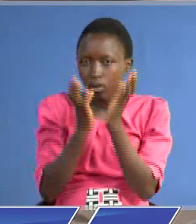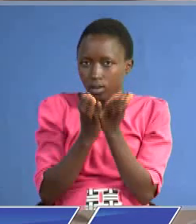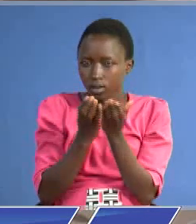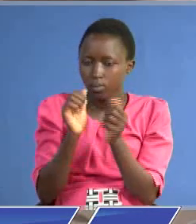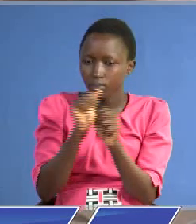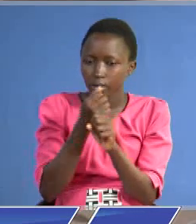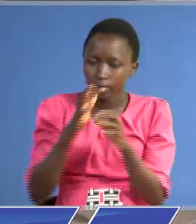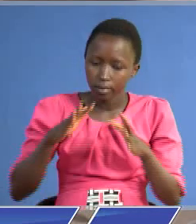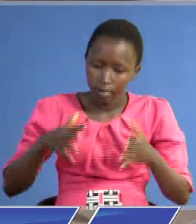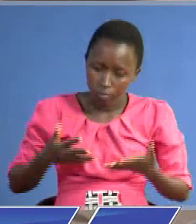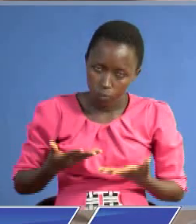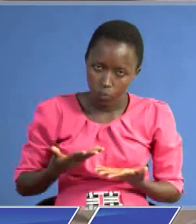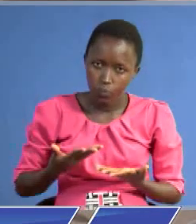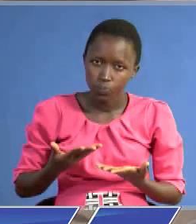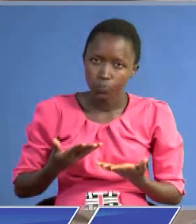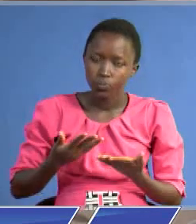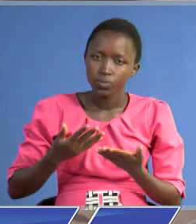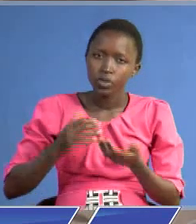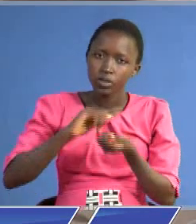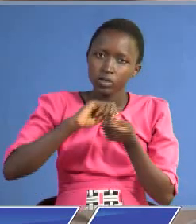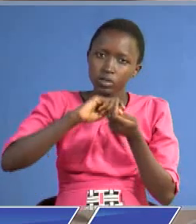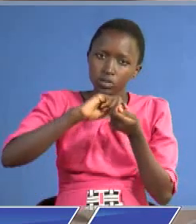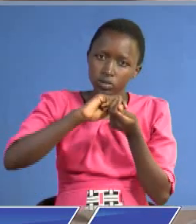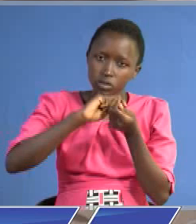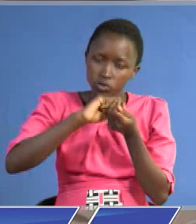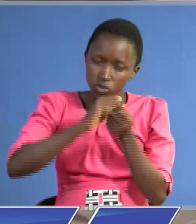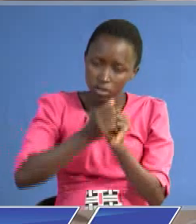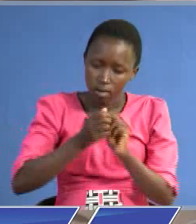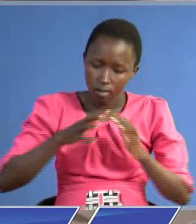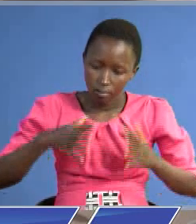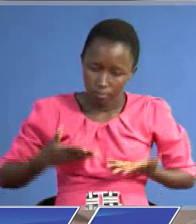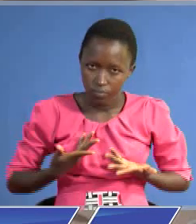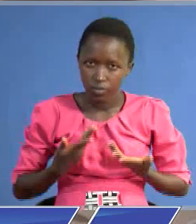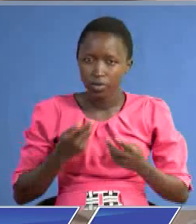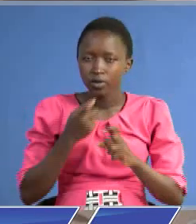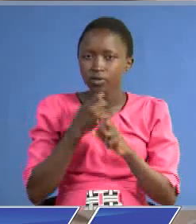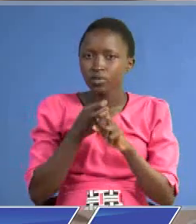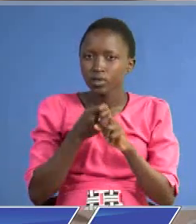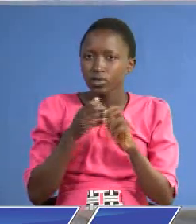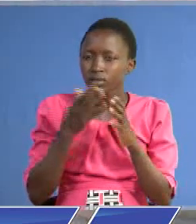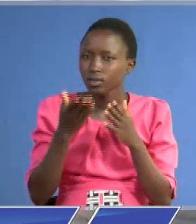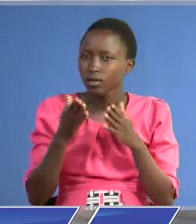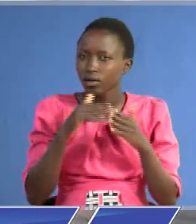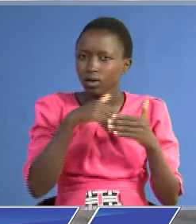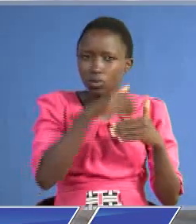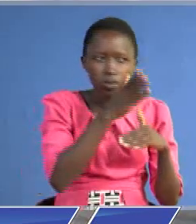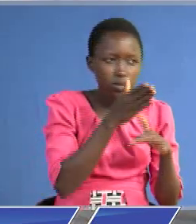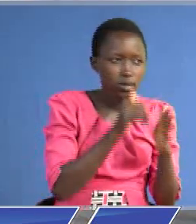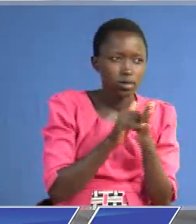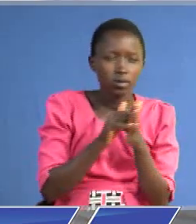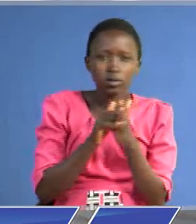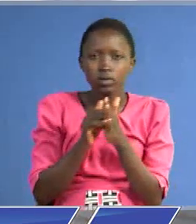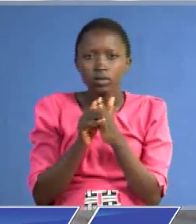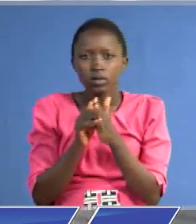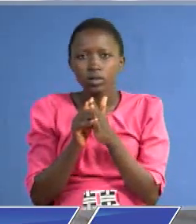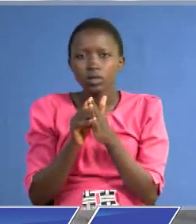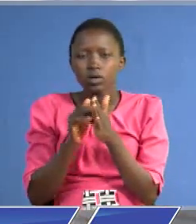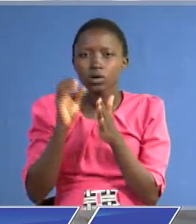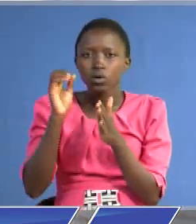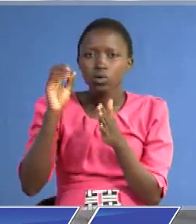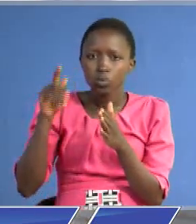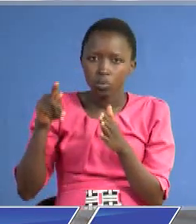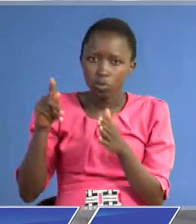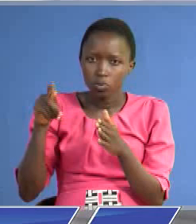of? How is it evolving? And what physics lies out there. In optical astronomy, we use